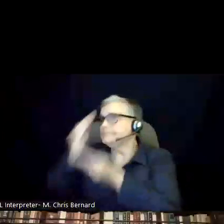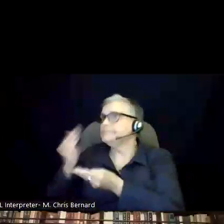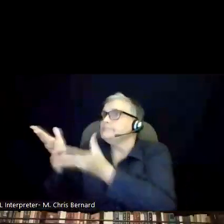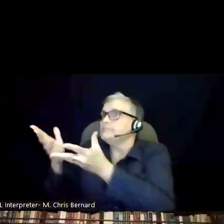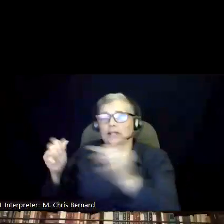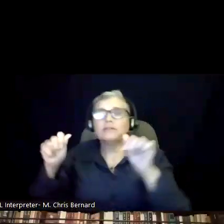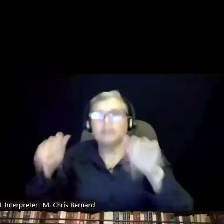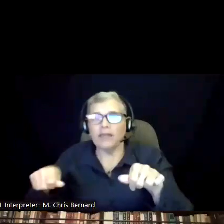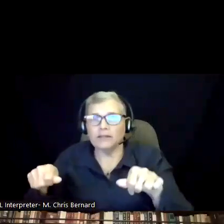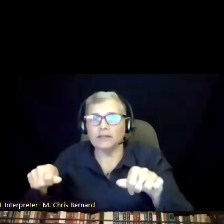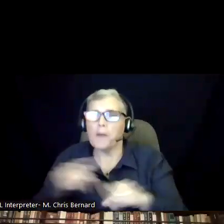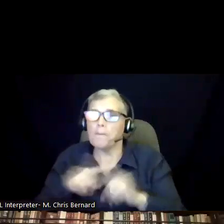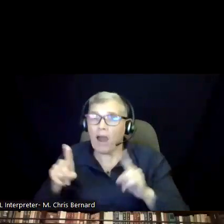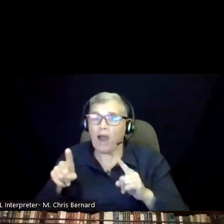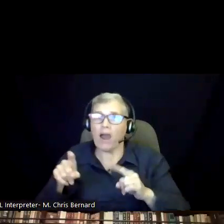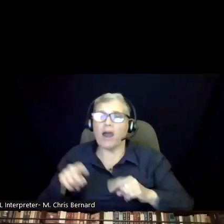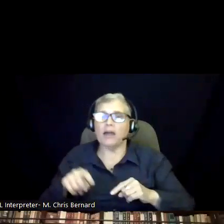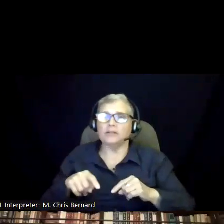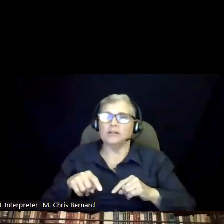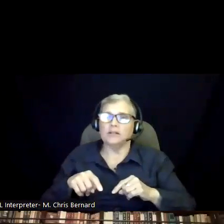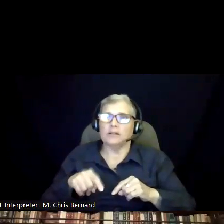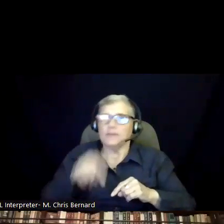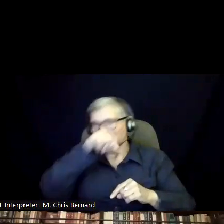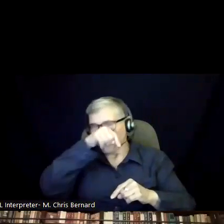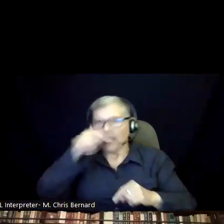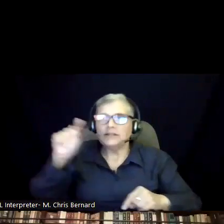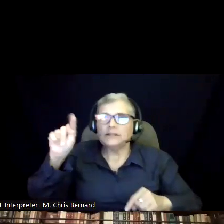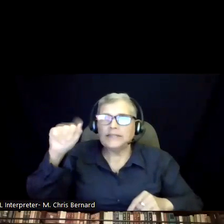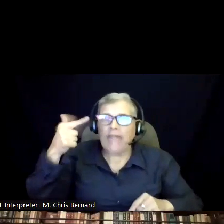say, tags up, tags down,